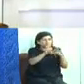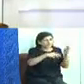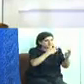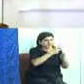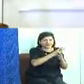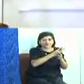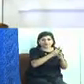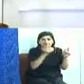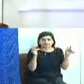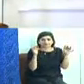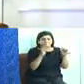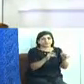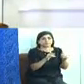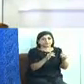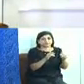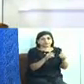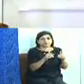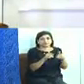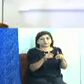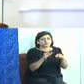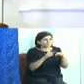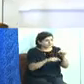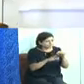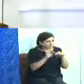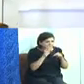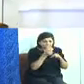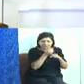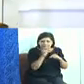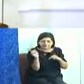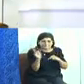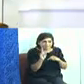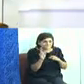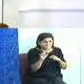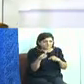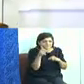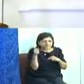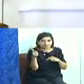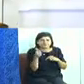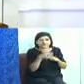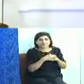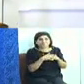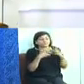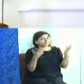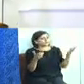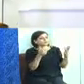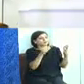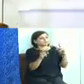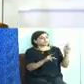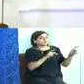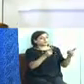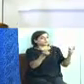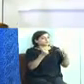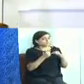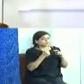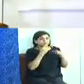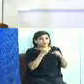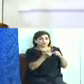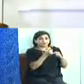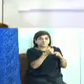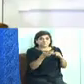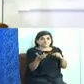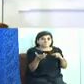world, that you can't find anywhere else. All right. And so if anybody comes to you and says